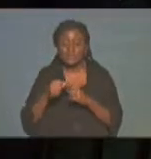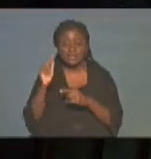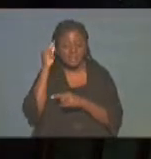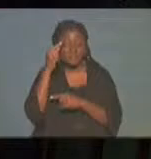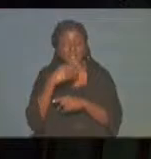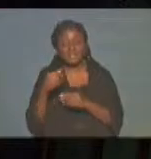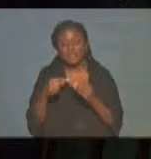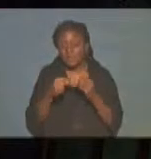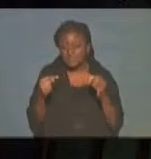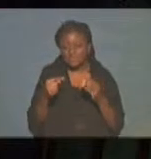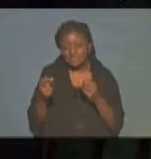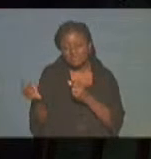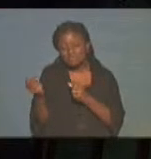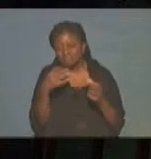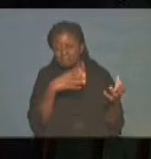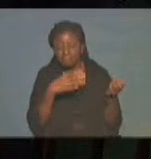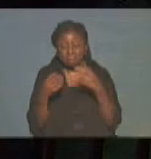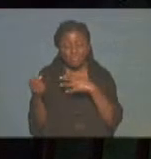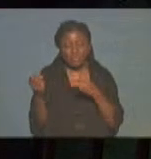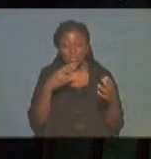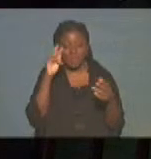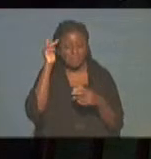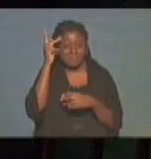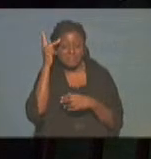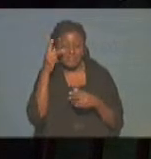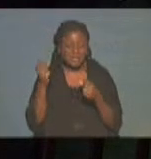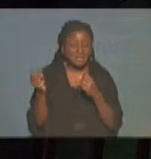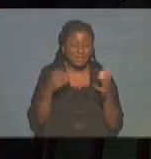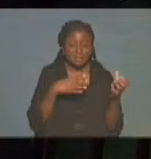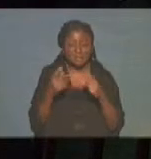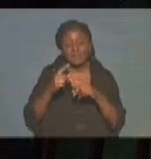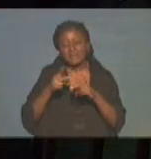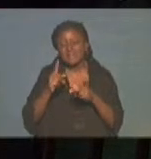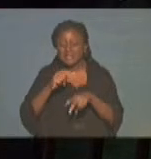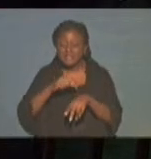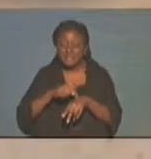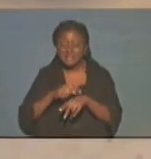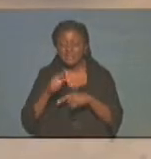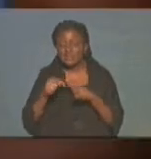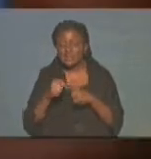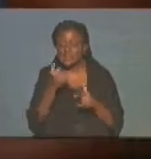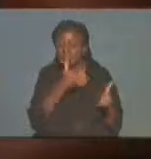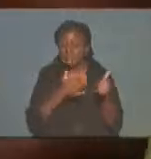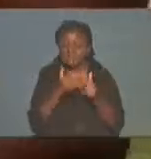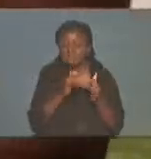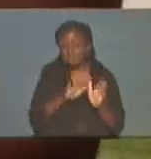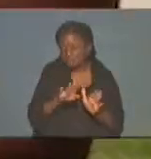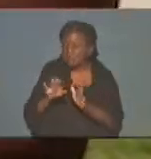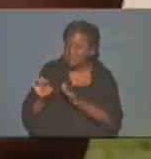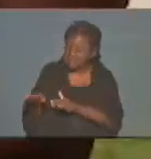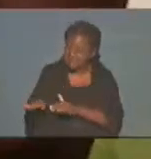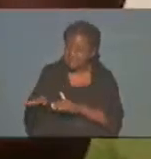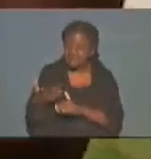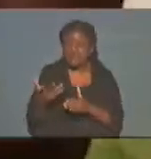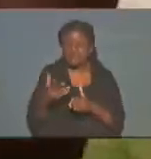throw political blows, but there are also times when those fights should be put to the side, as in the case of providing solutions to the